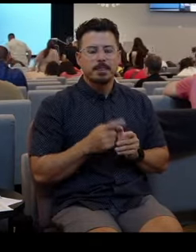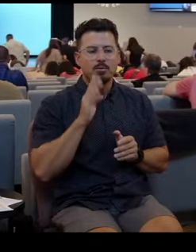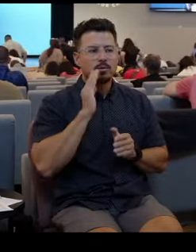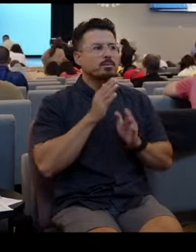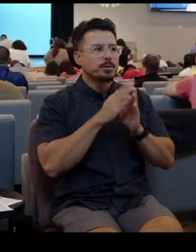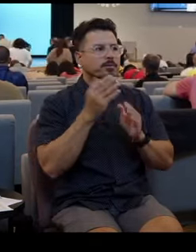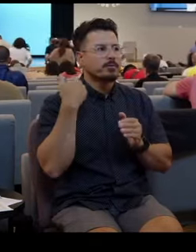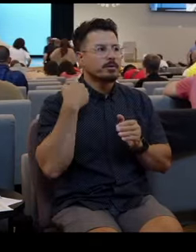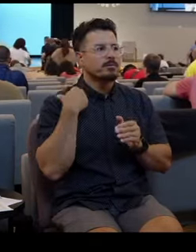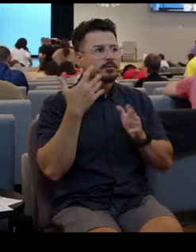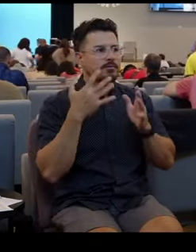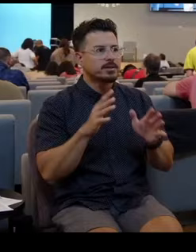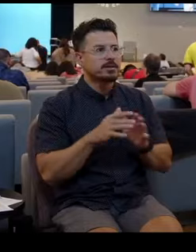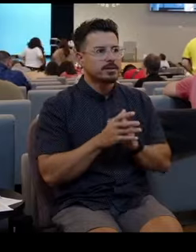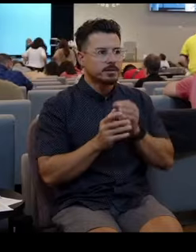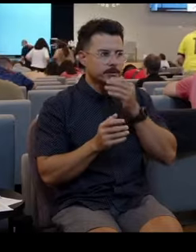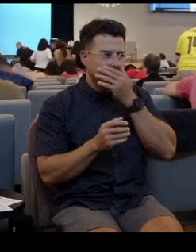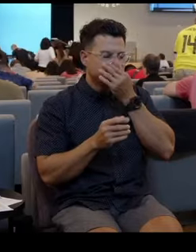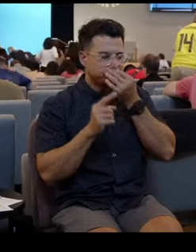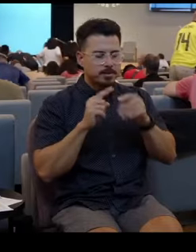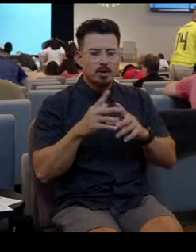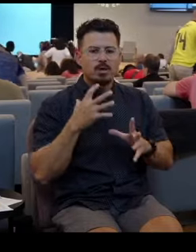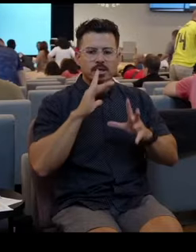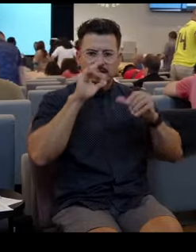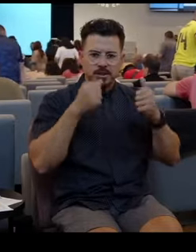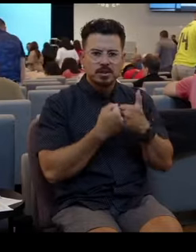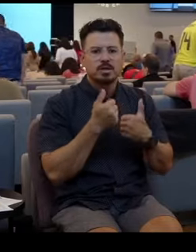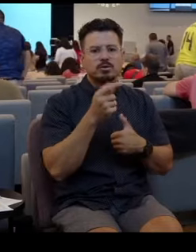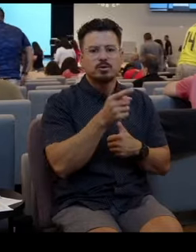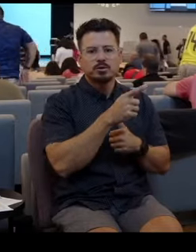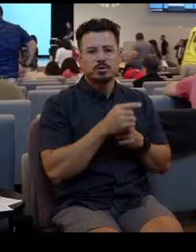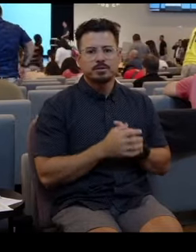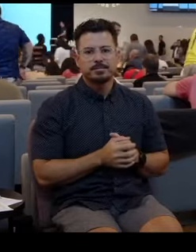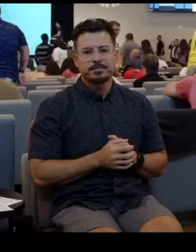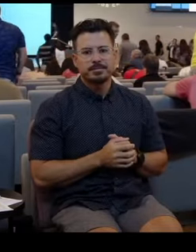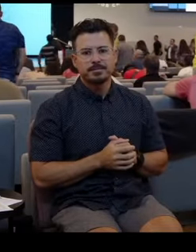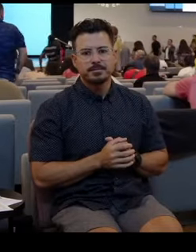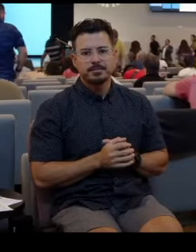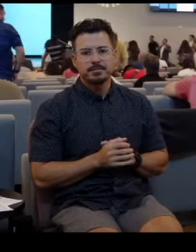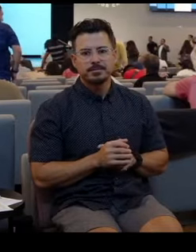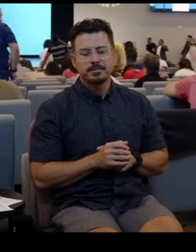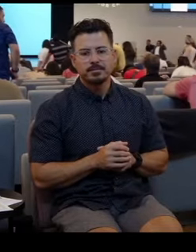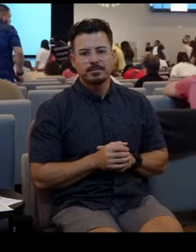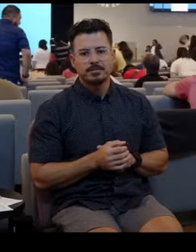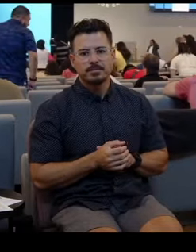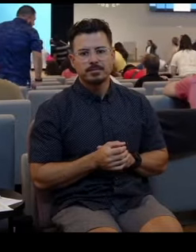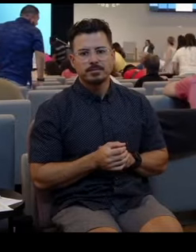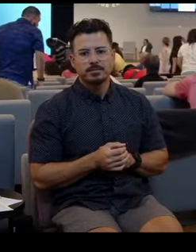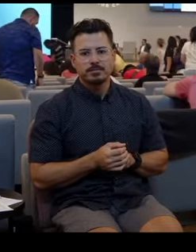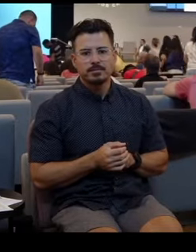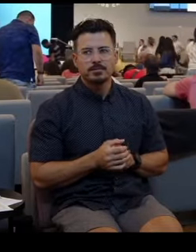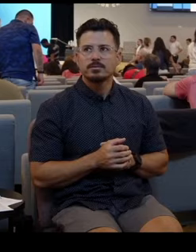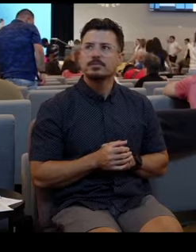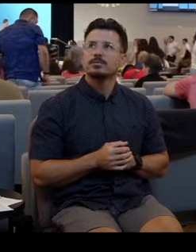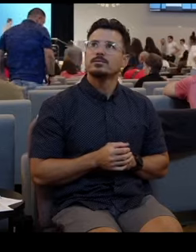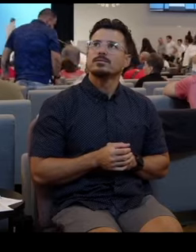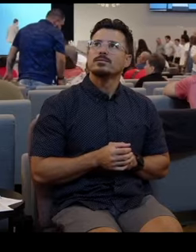finish, but I want to challenge you. Breathe on me.